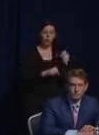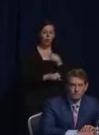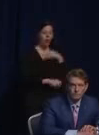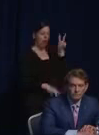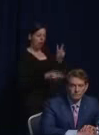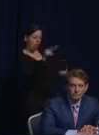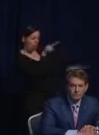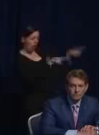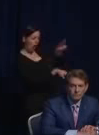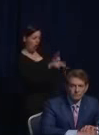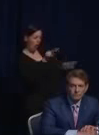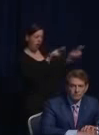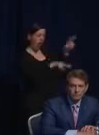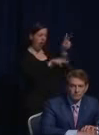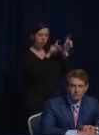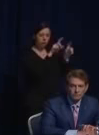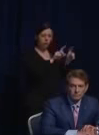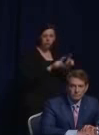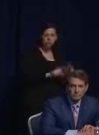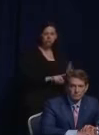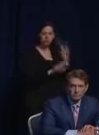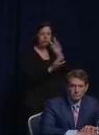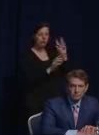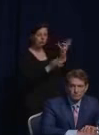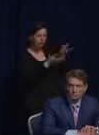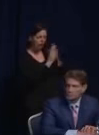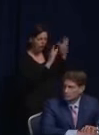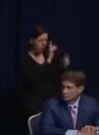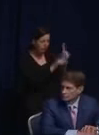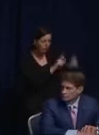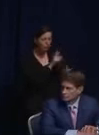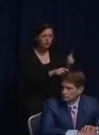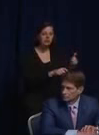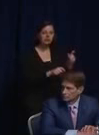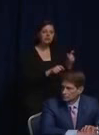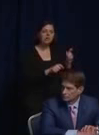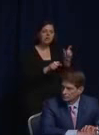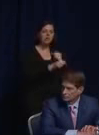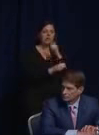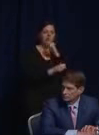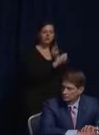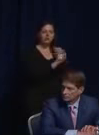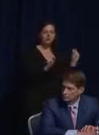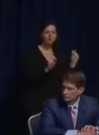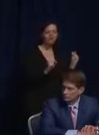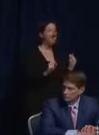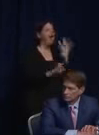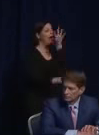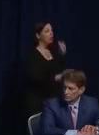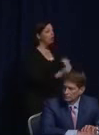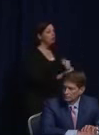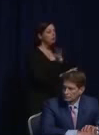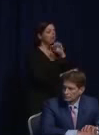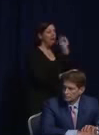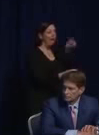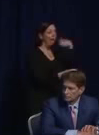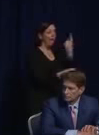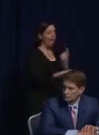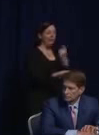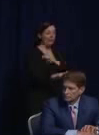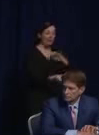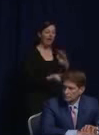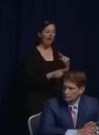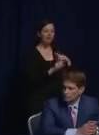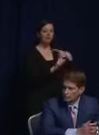and all medical staff professionals, including physicians, physical therapists, hospice workers. They were to